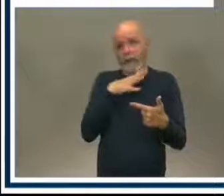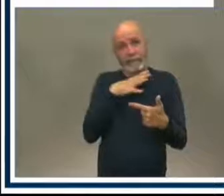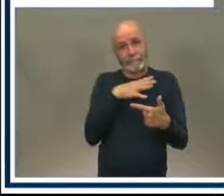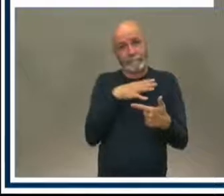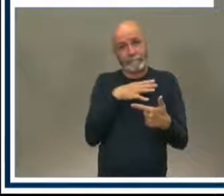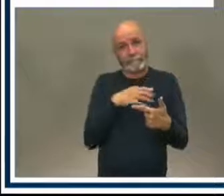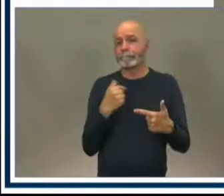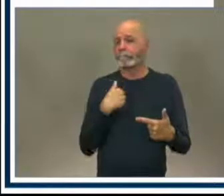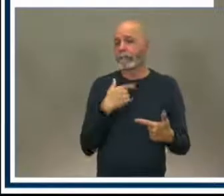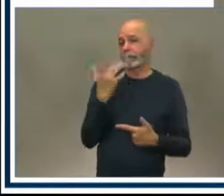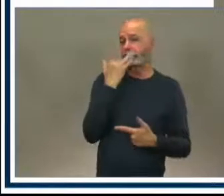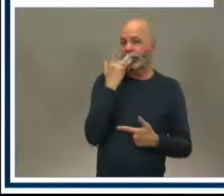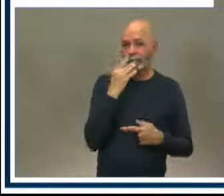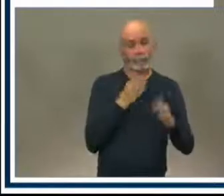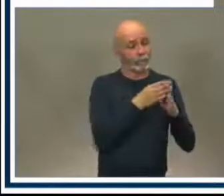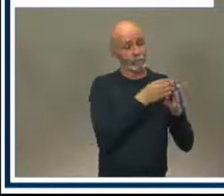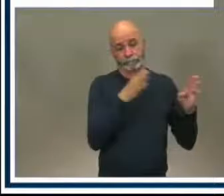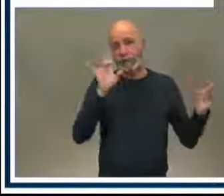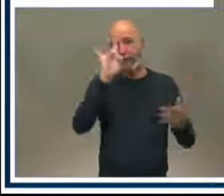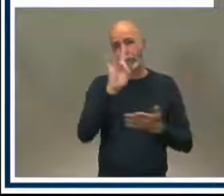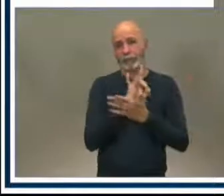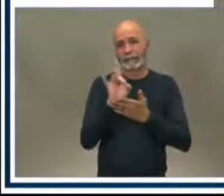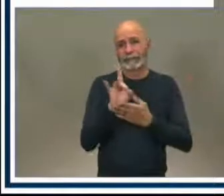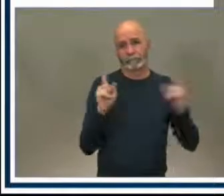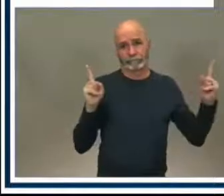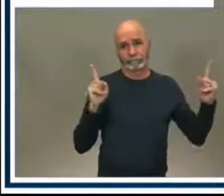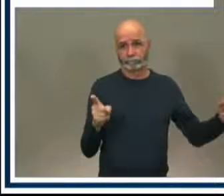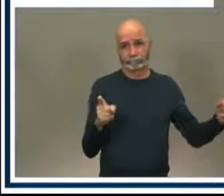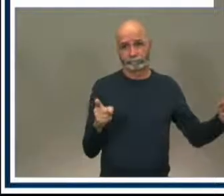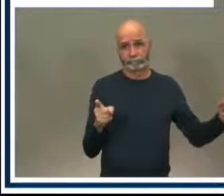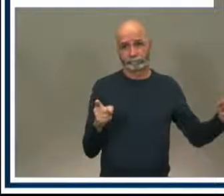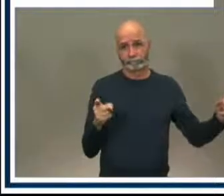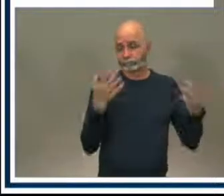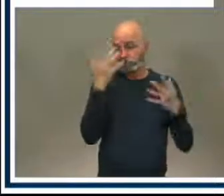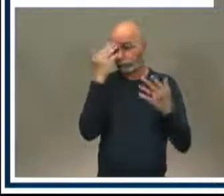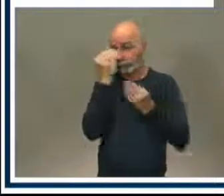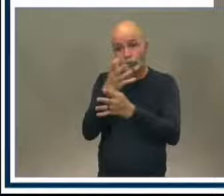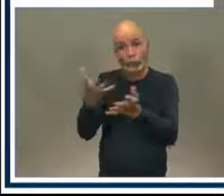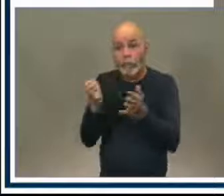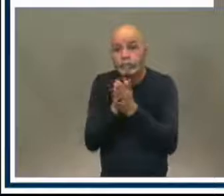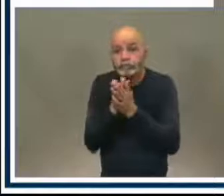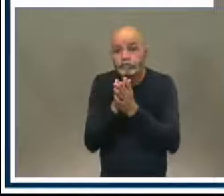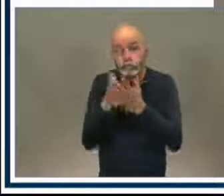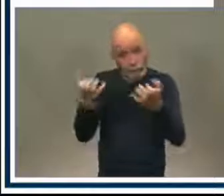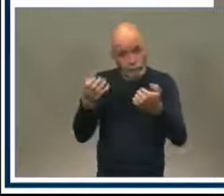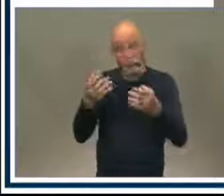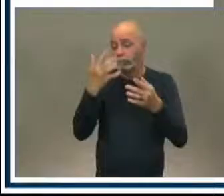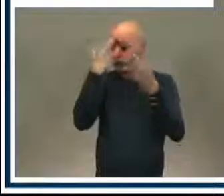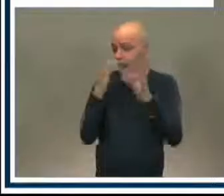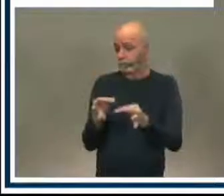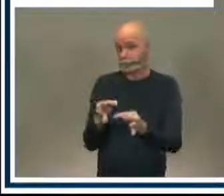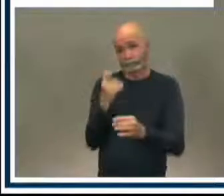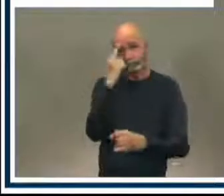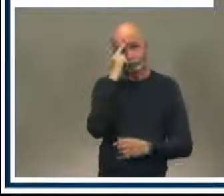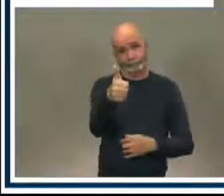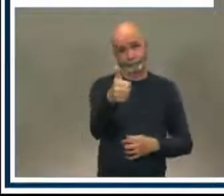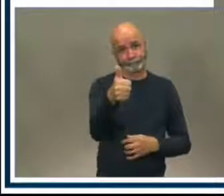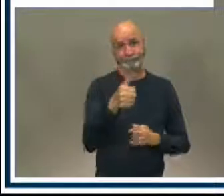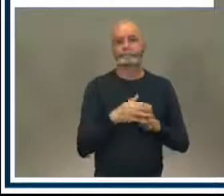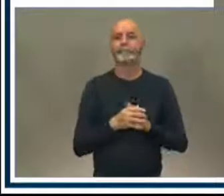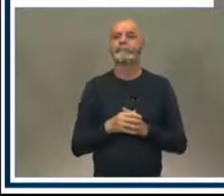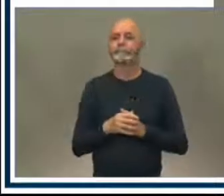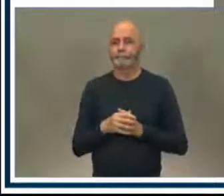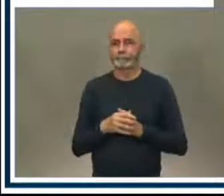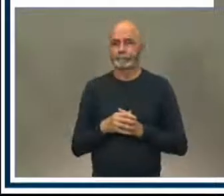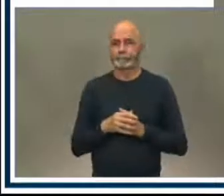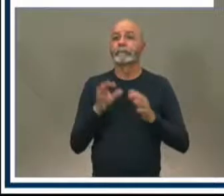a vaccine, we give people informed choice around things, so they will have that option. And again, it's very important for people.